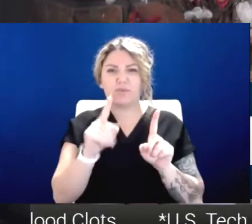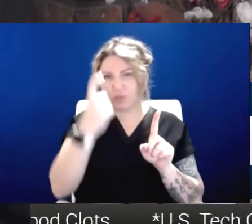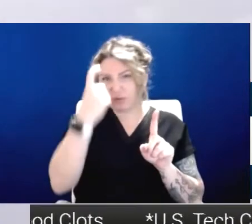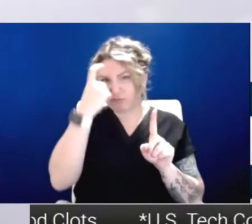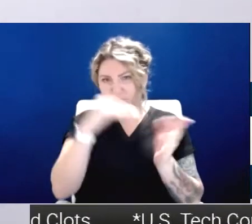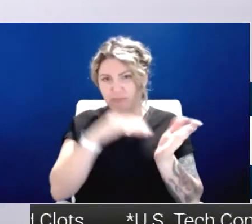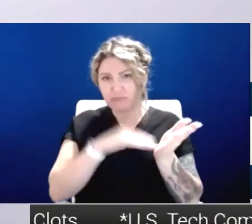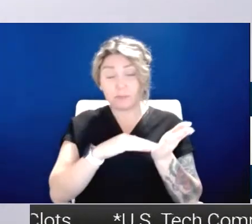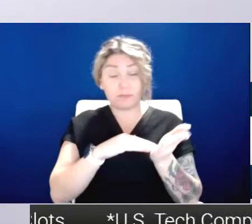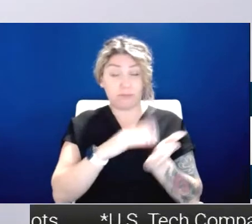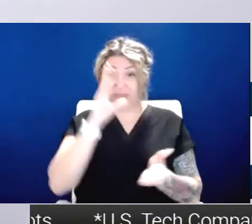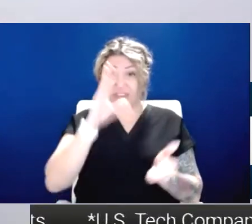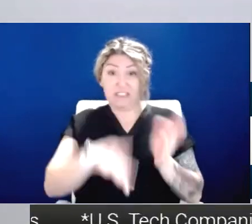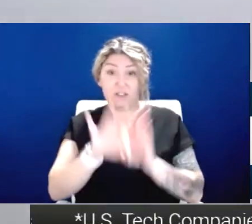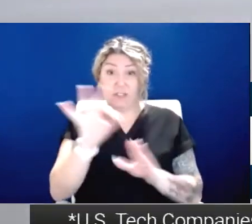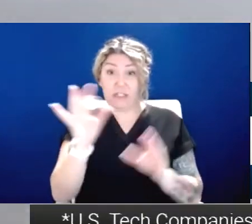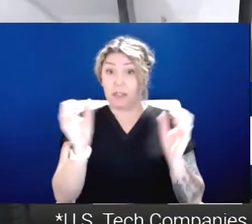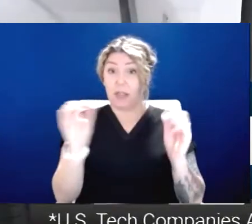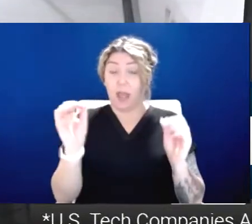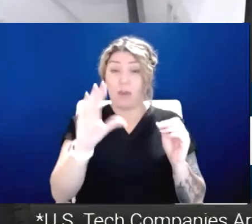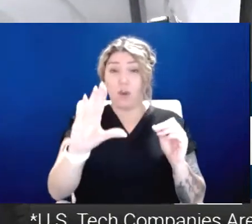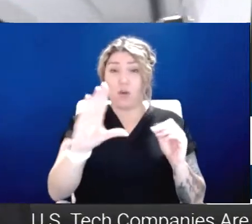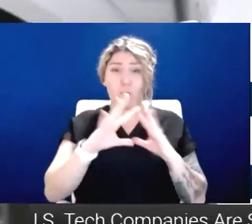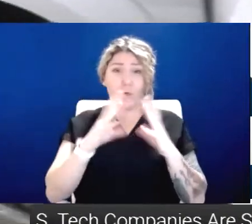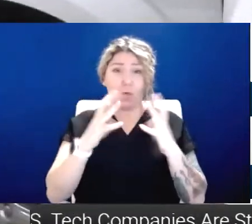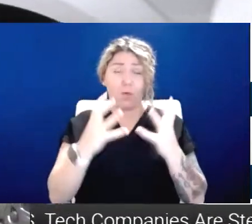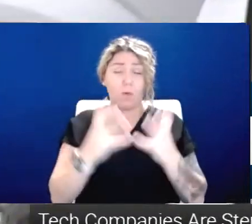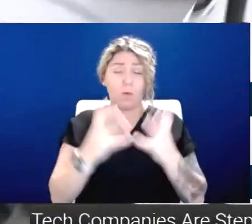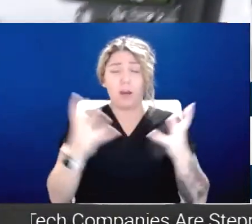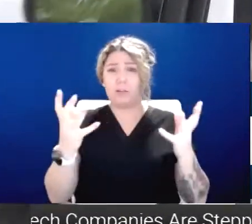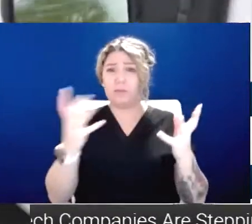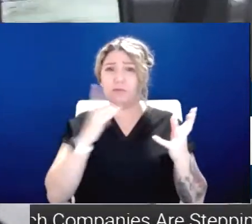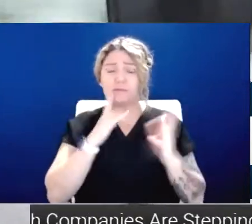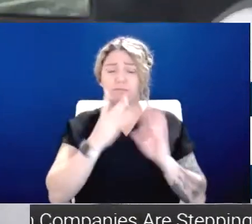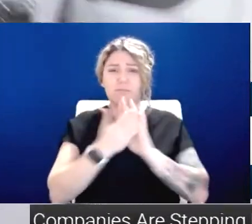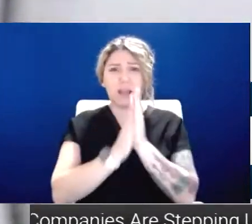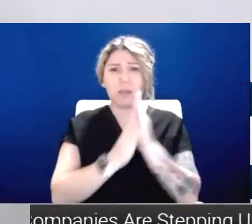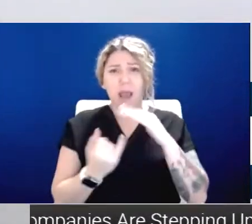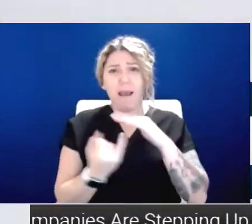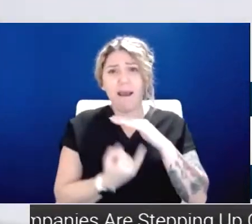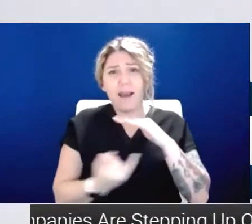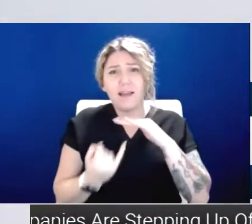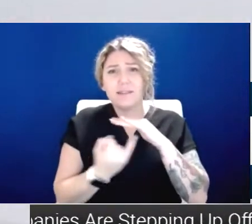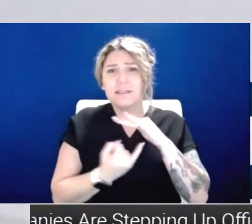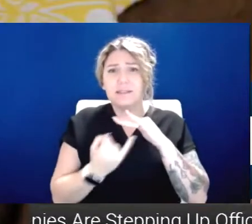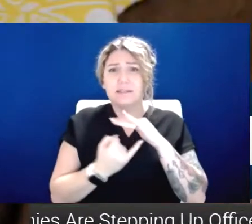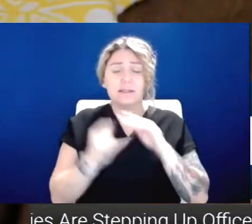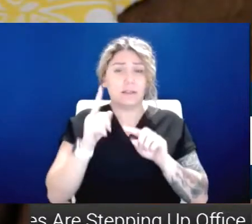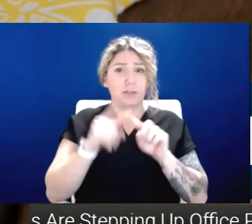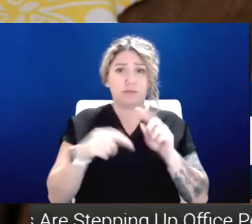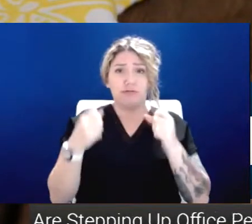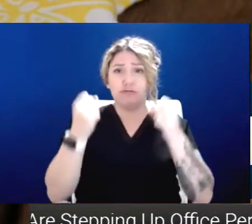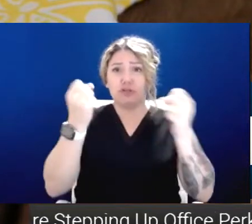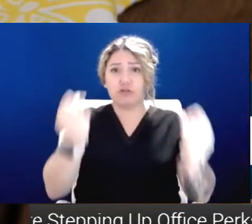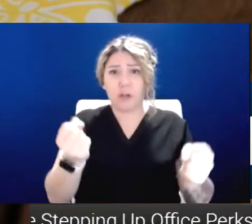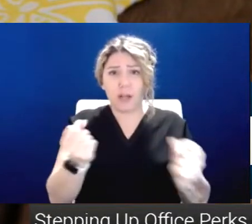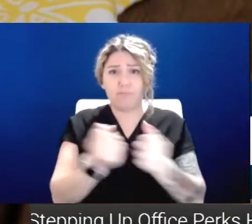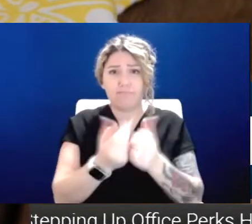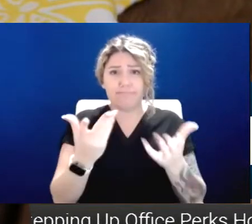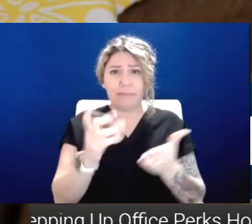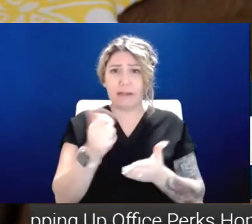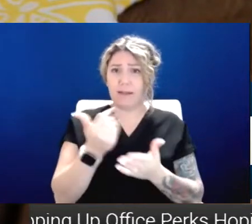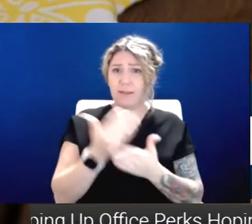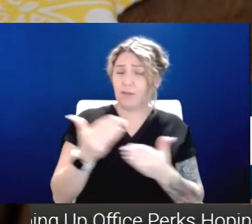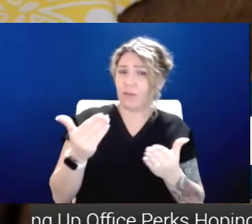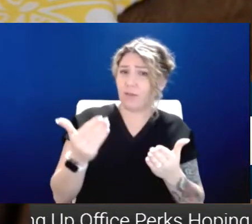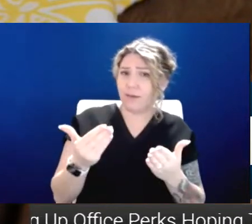could find anything. Jen's world got incredibly small and isolating. She was no longer allowed to drive or do many of the other things we tend to take for